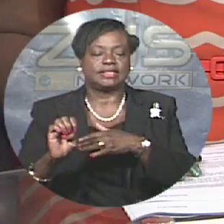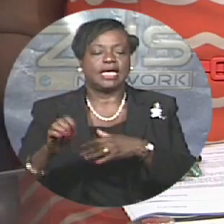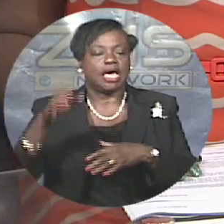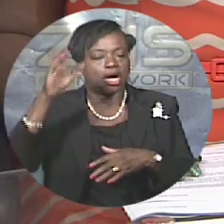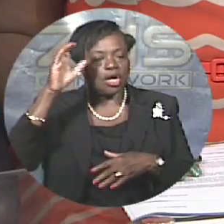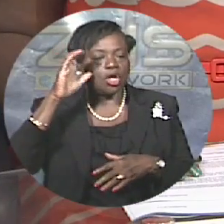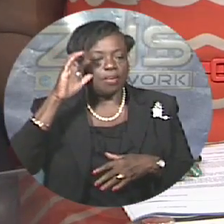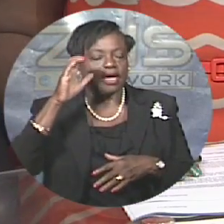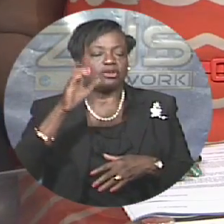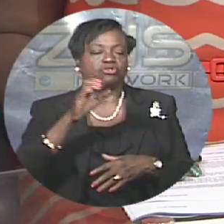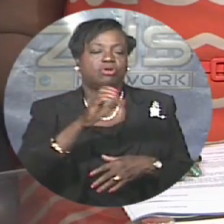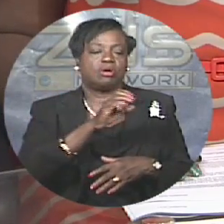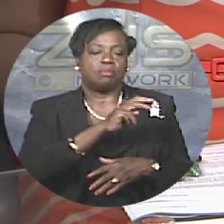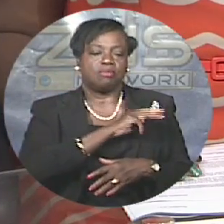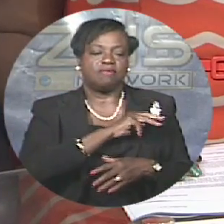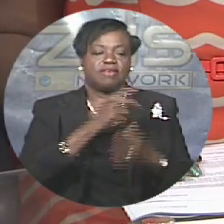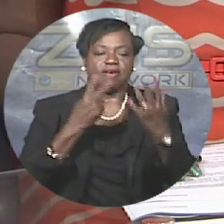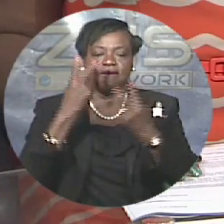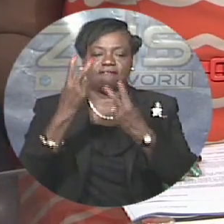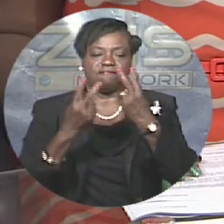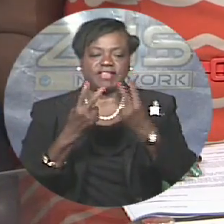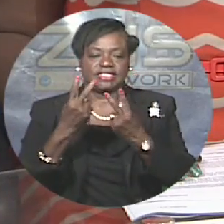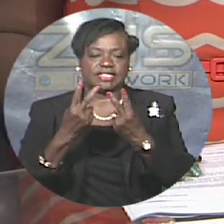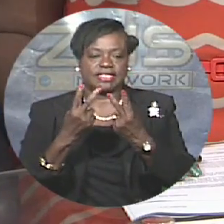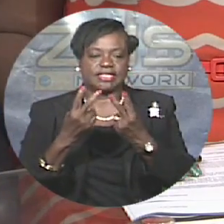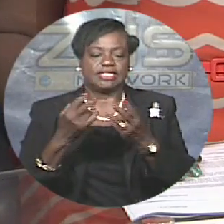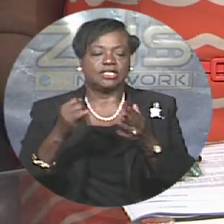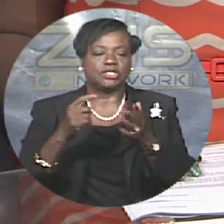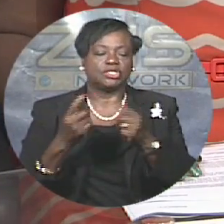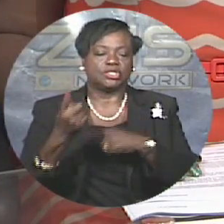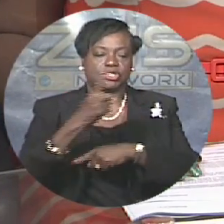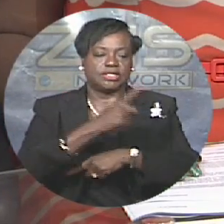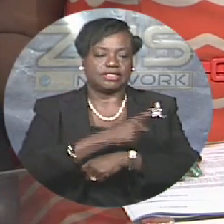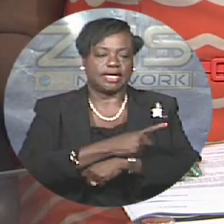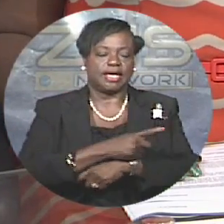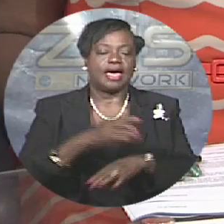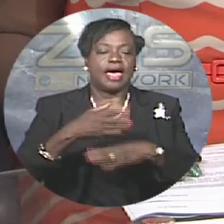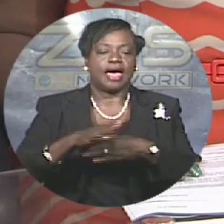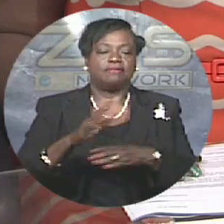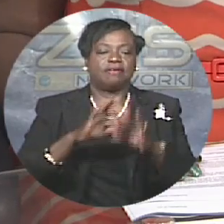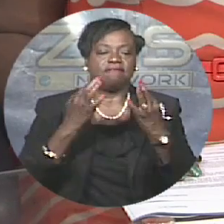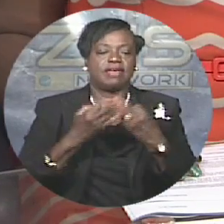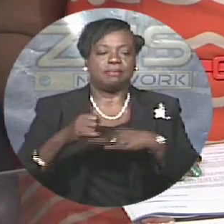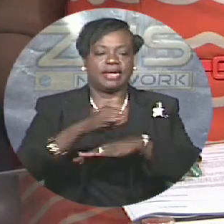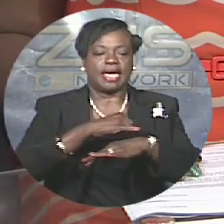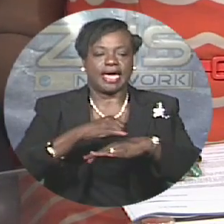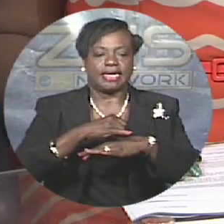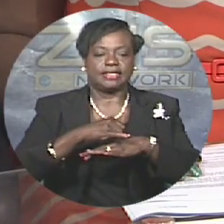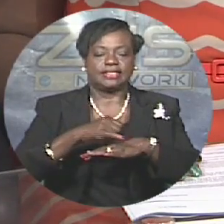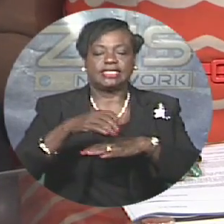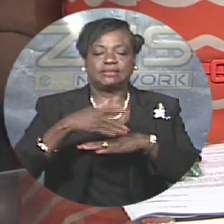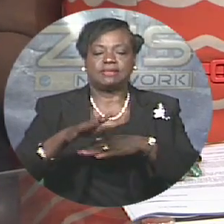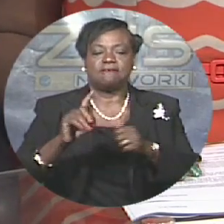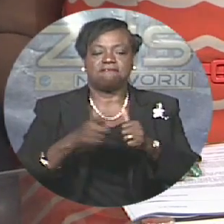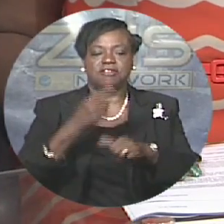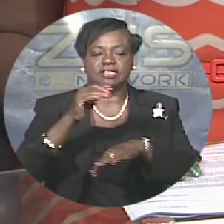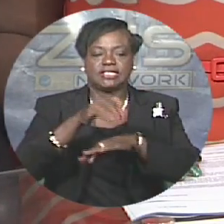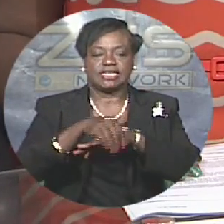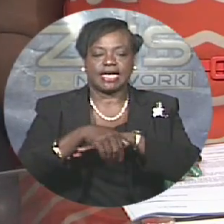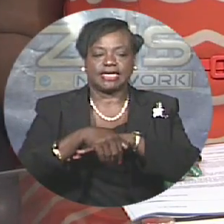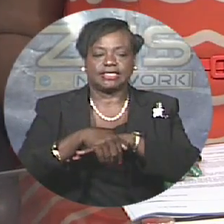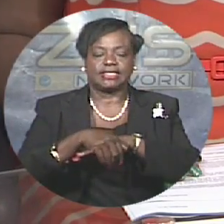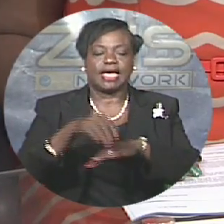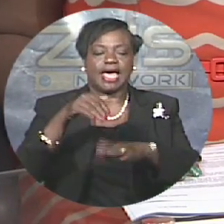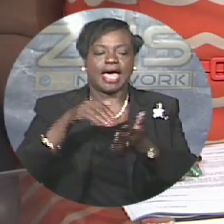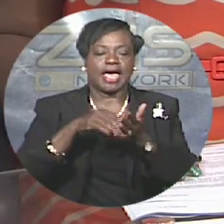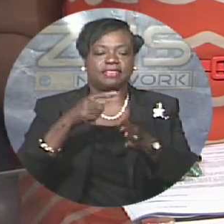Murphy visited the New Providence Community Center after Family Island evacuees spent their first night at the facility. They share why they made the